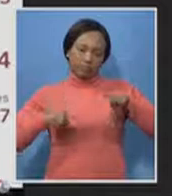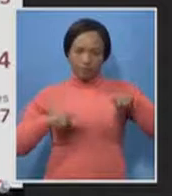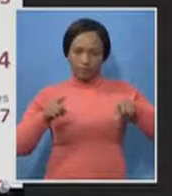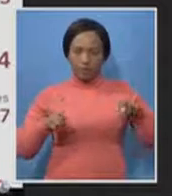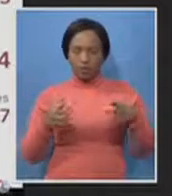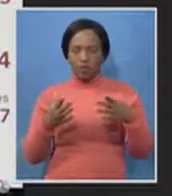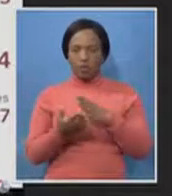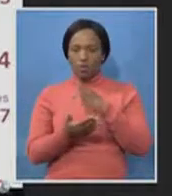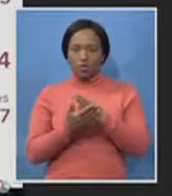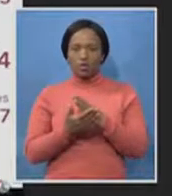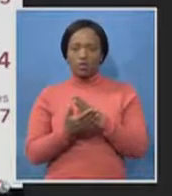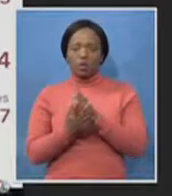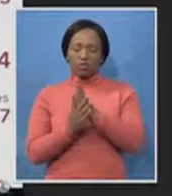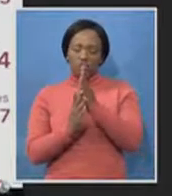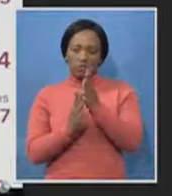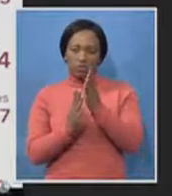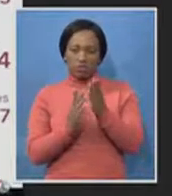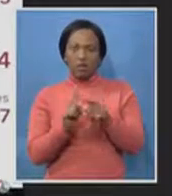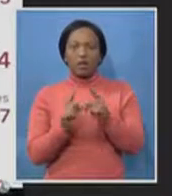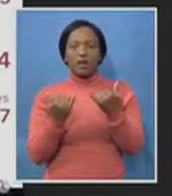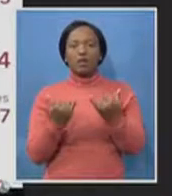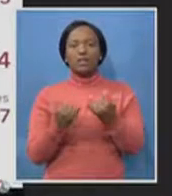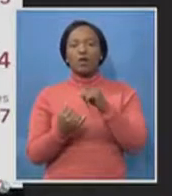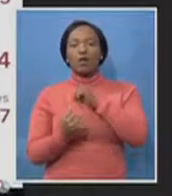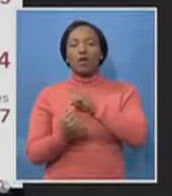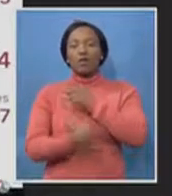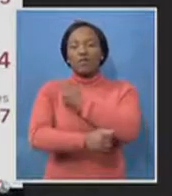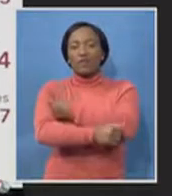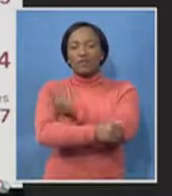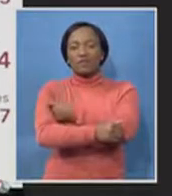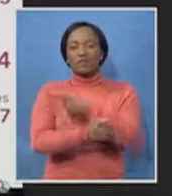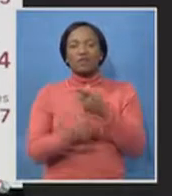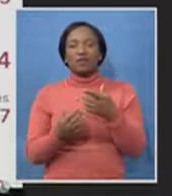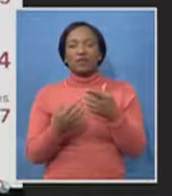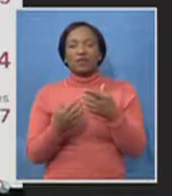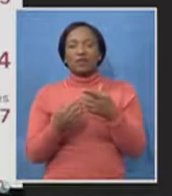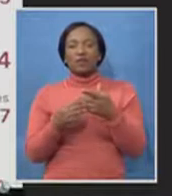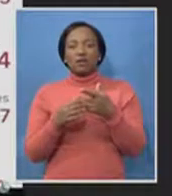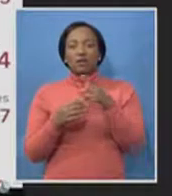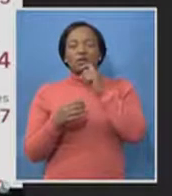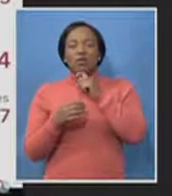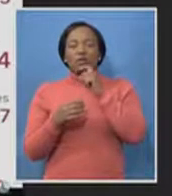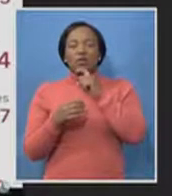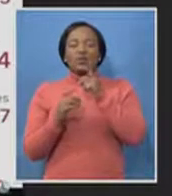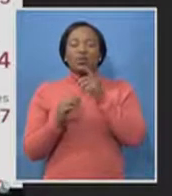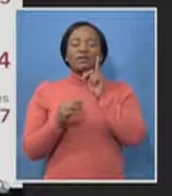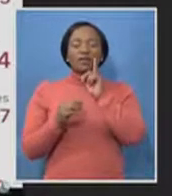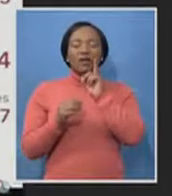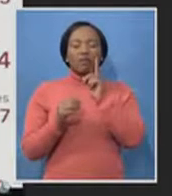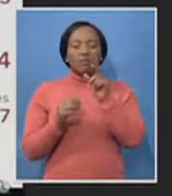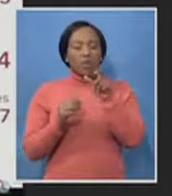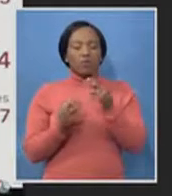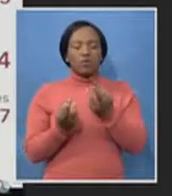And also because the vaccines so far have produced the right kind of immune responses. So there is a lot of optimism, but at the same time, I think